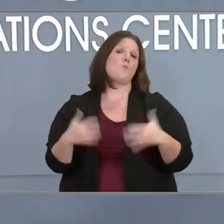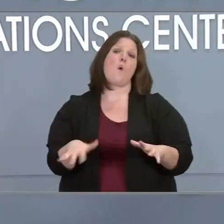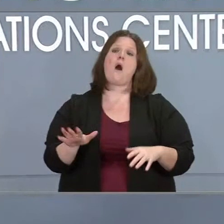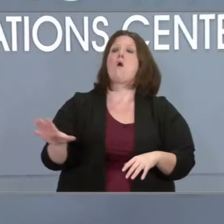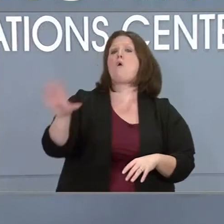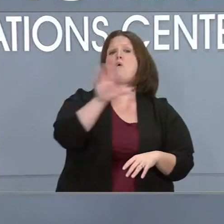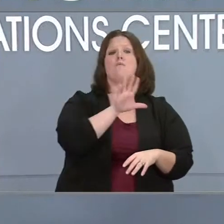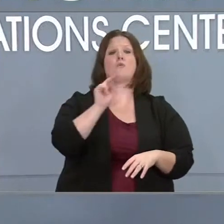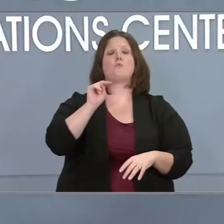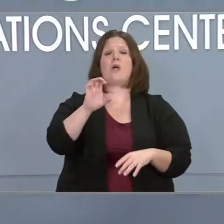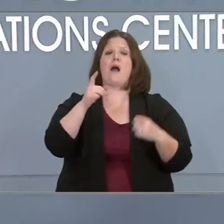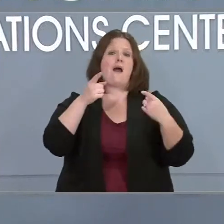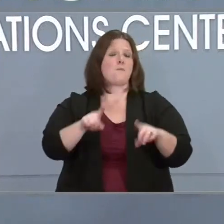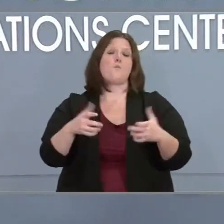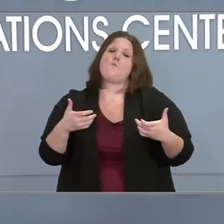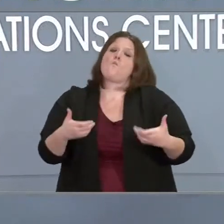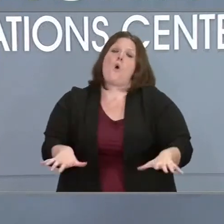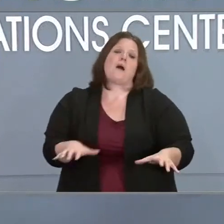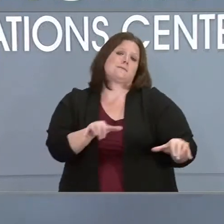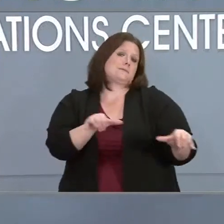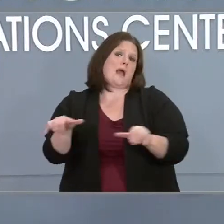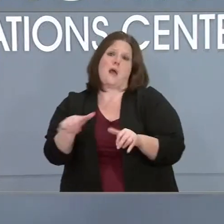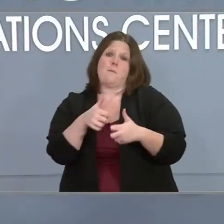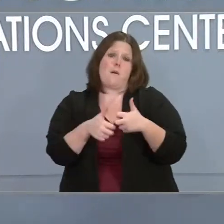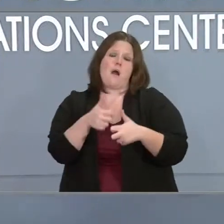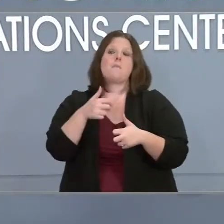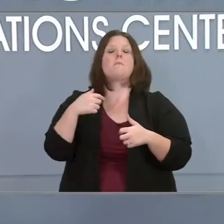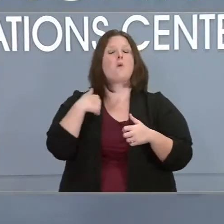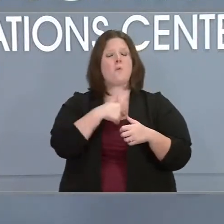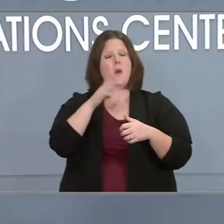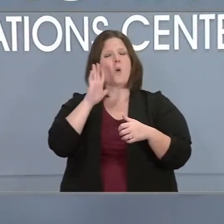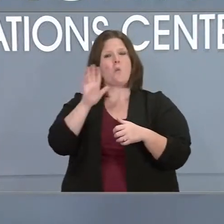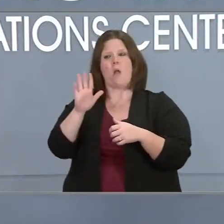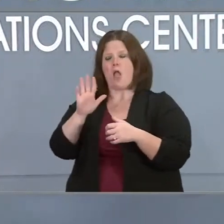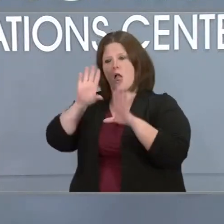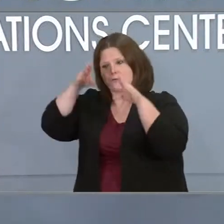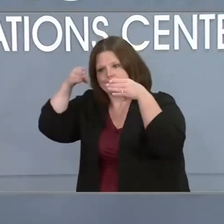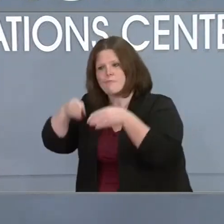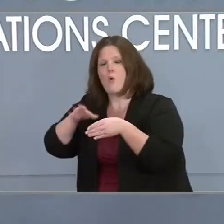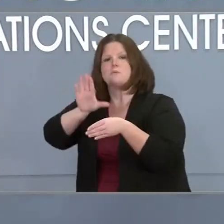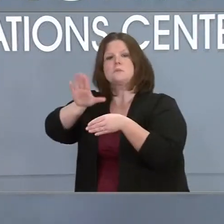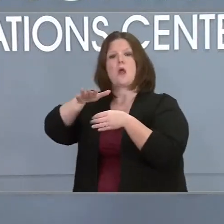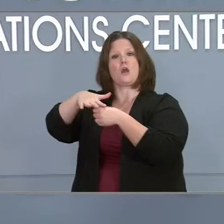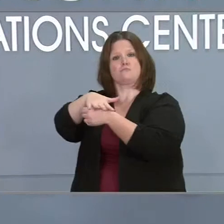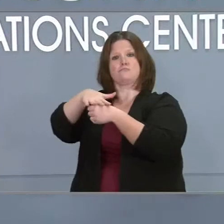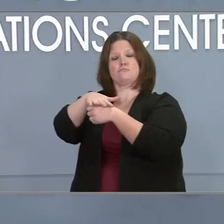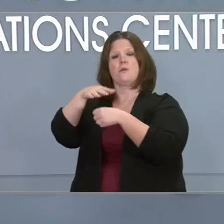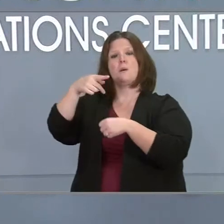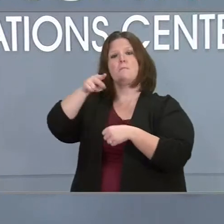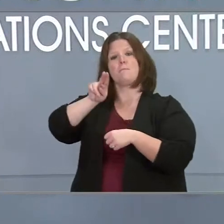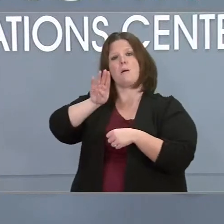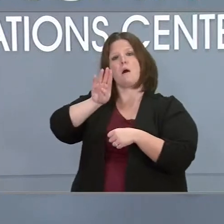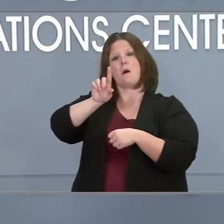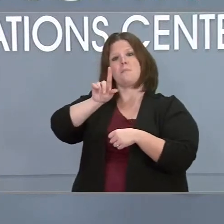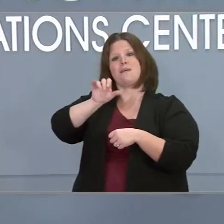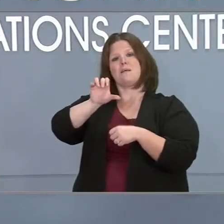but we're going to continue to work with their public health director, with these school boards. We have